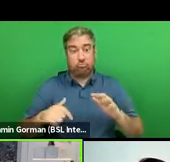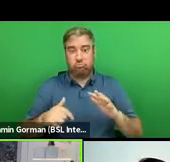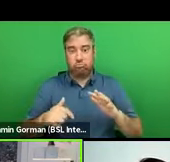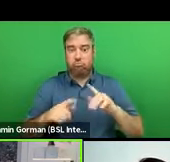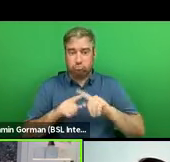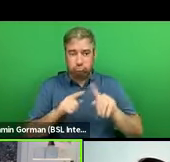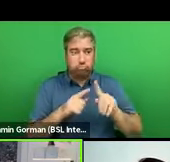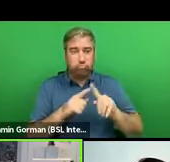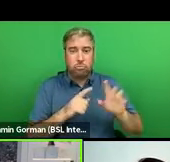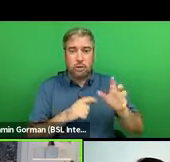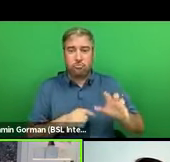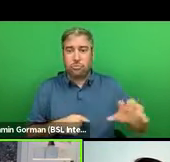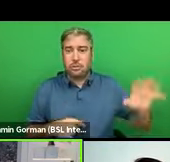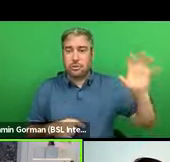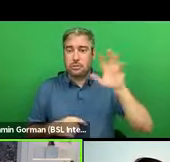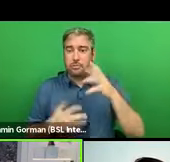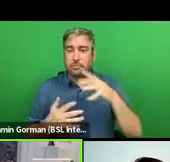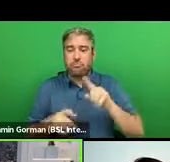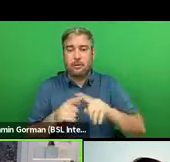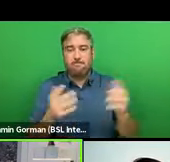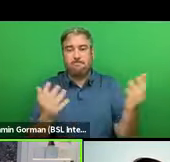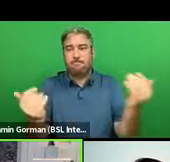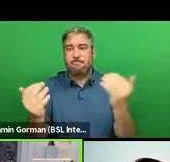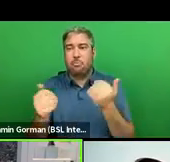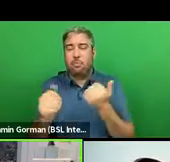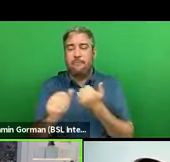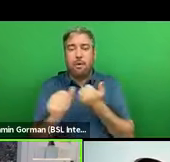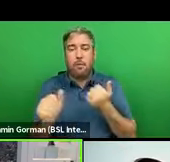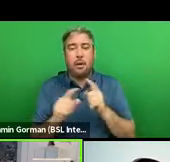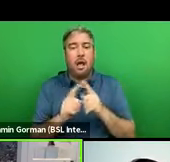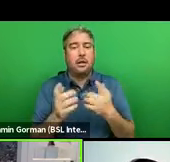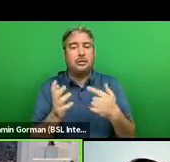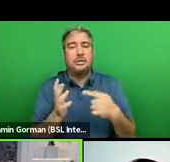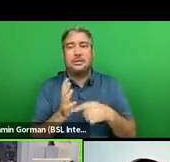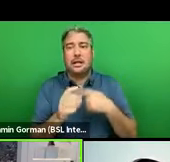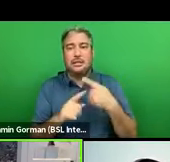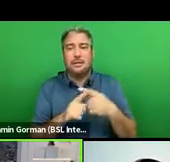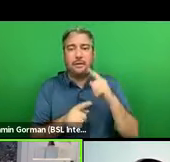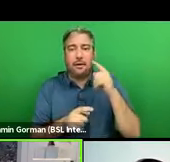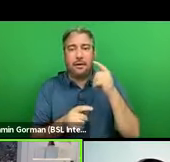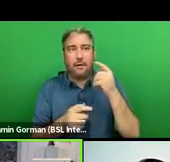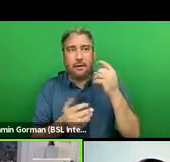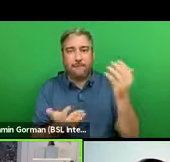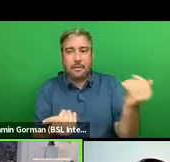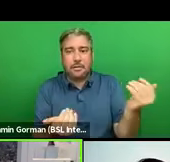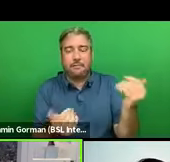other regulatory schemes to particular neighborhoods or places.